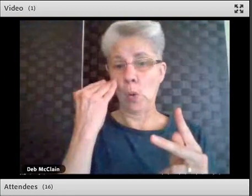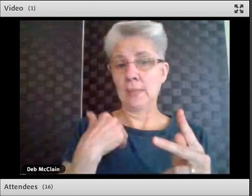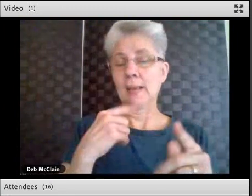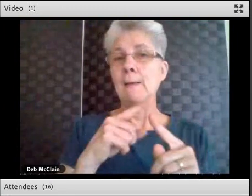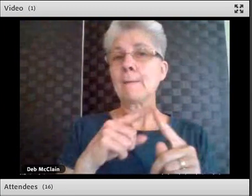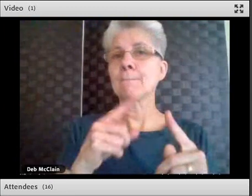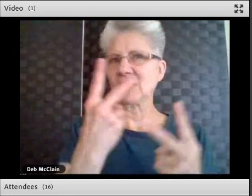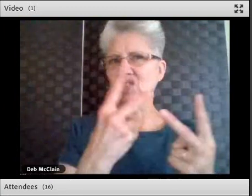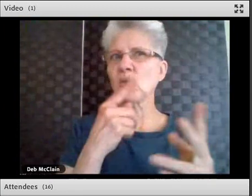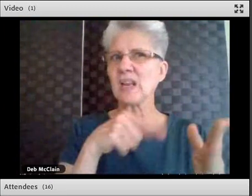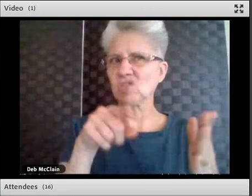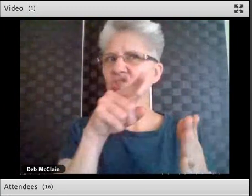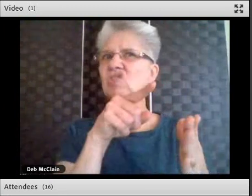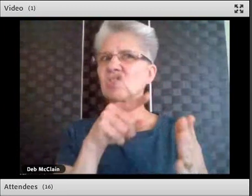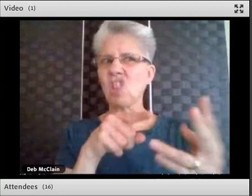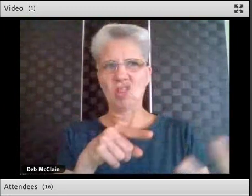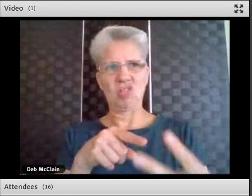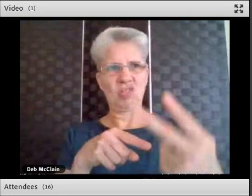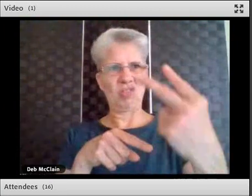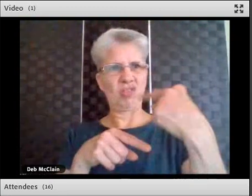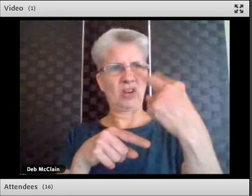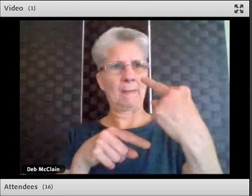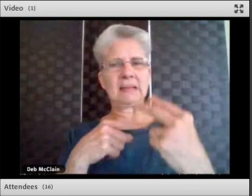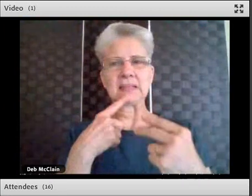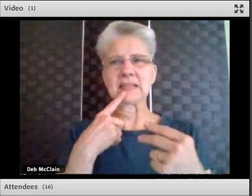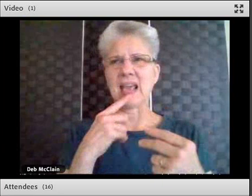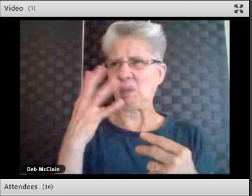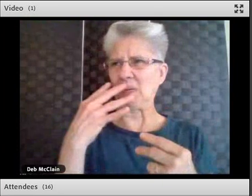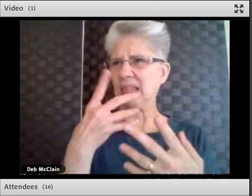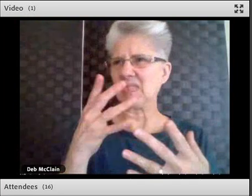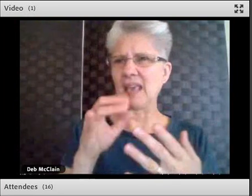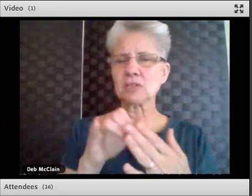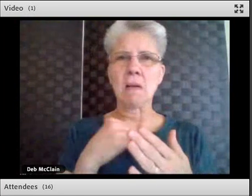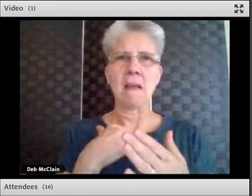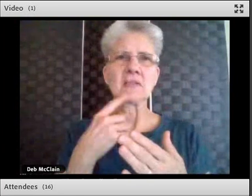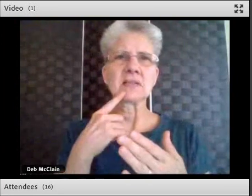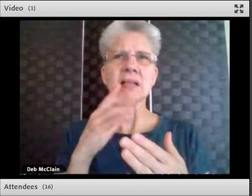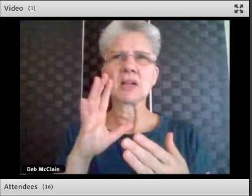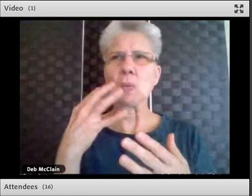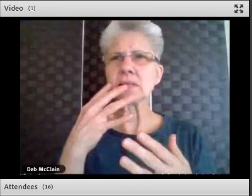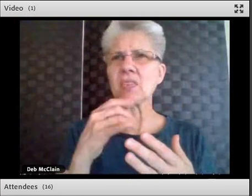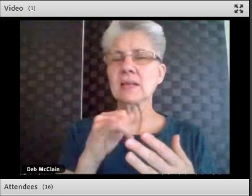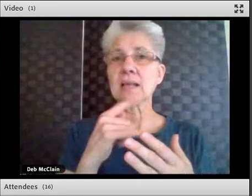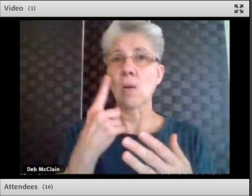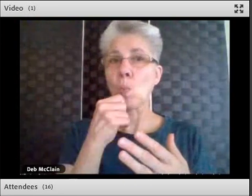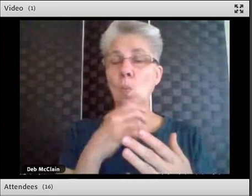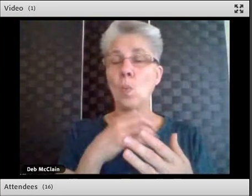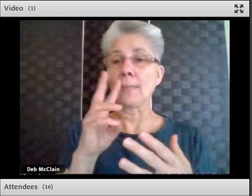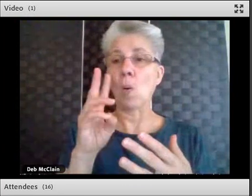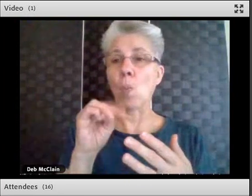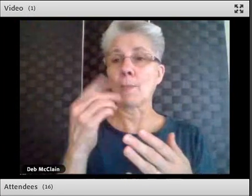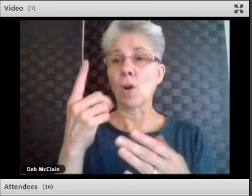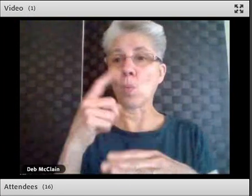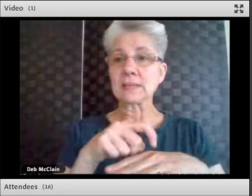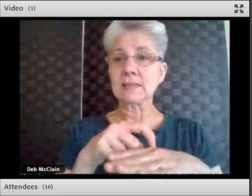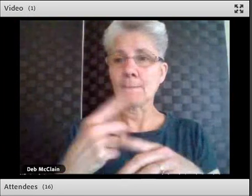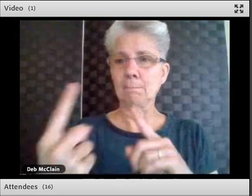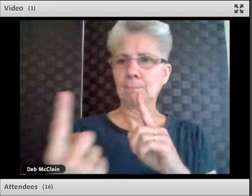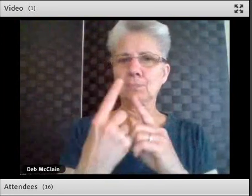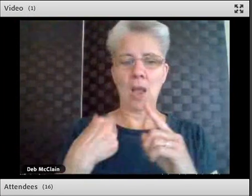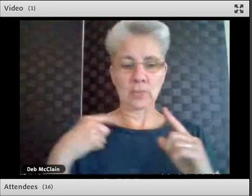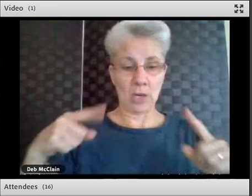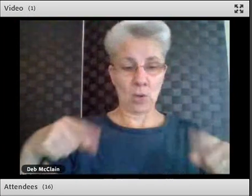now strangers will come up and say crazy things or have come up and said crazy things. I had a lady in Walmart one time. I was in